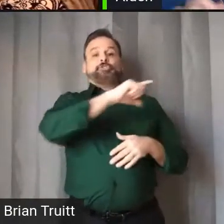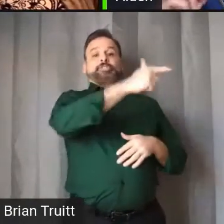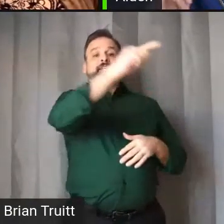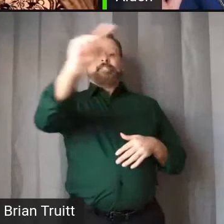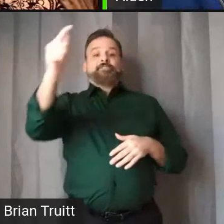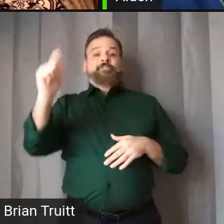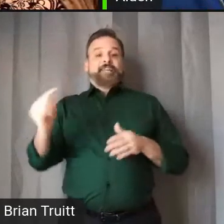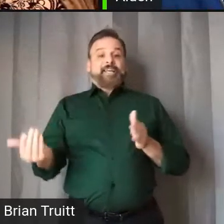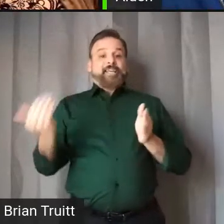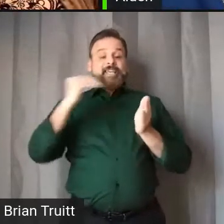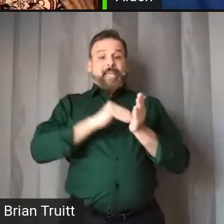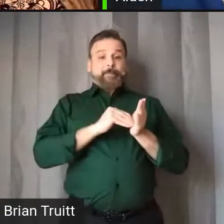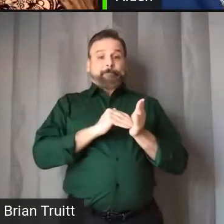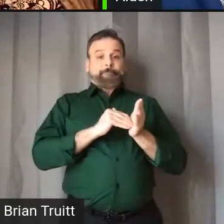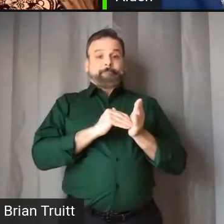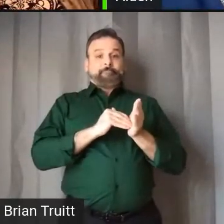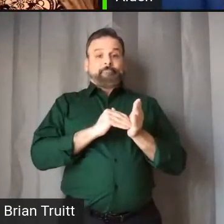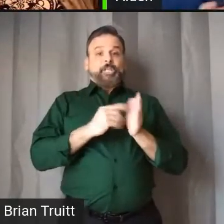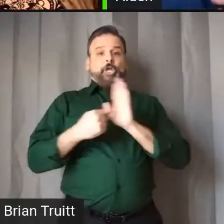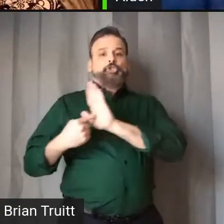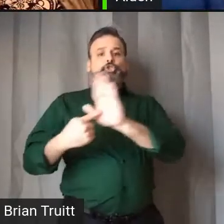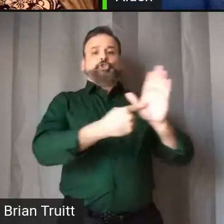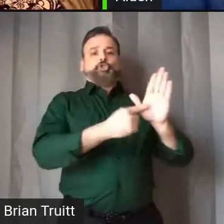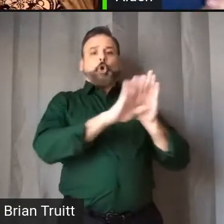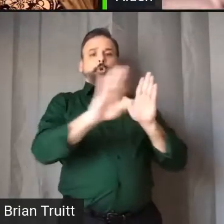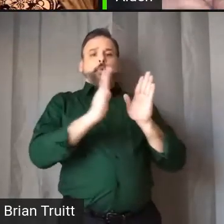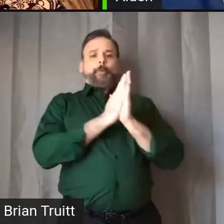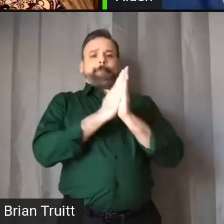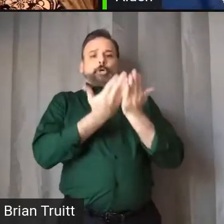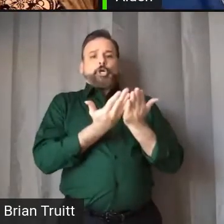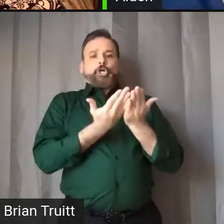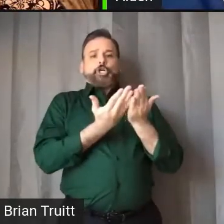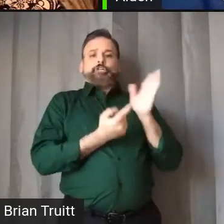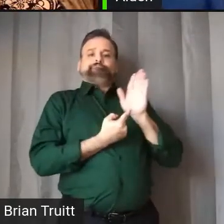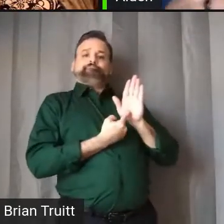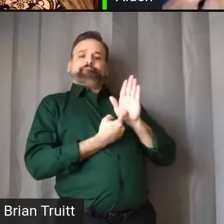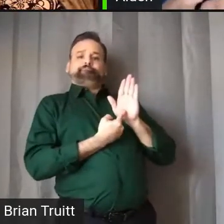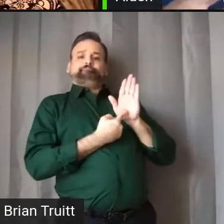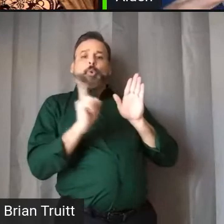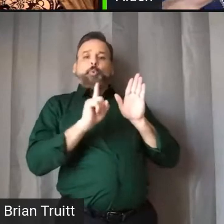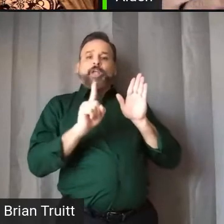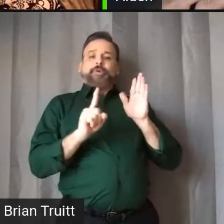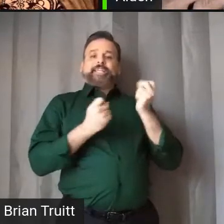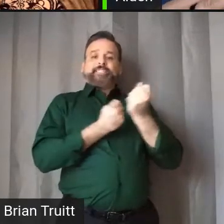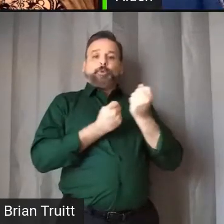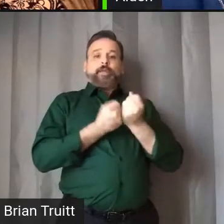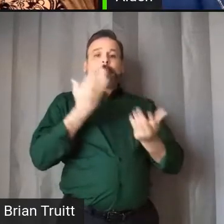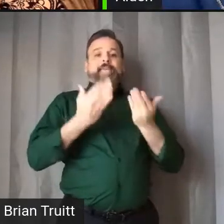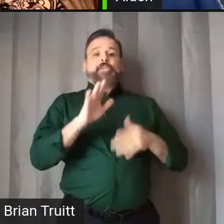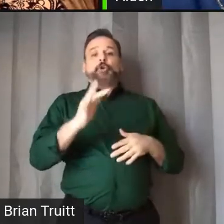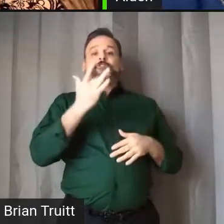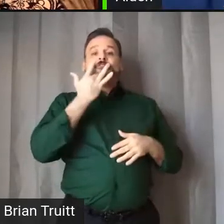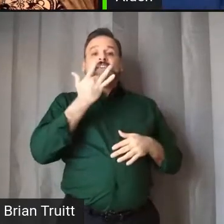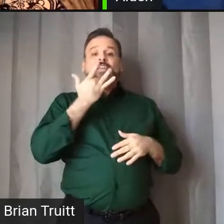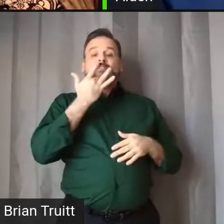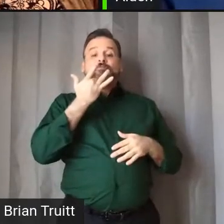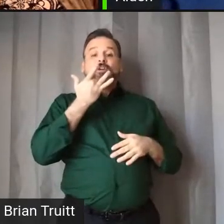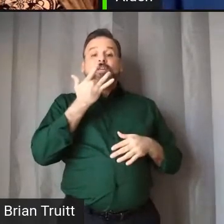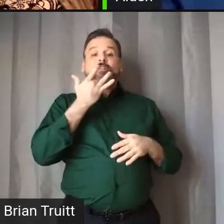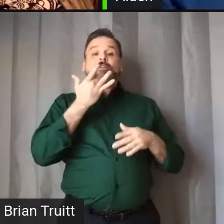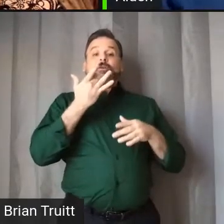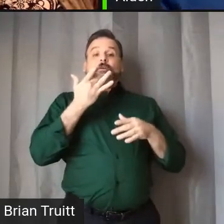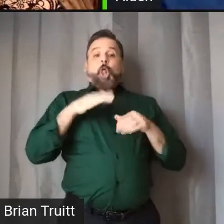time, show your book, the title, where we can support it, and maybe your favorite local indie, that'd be